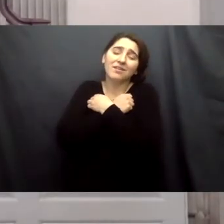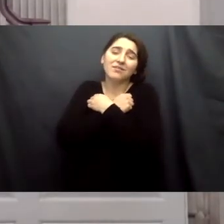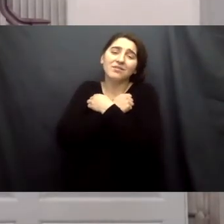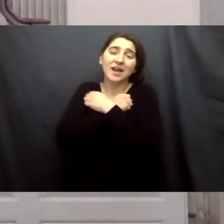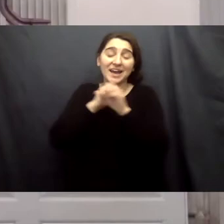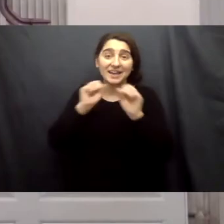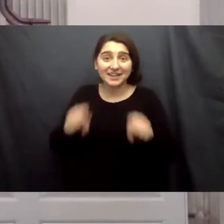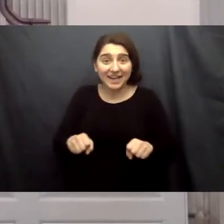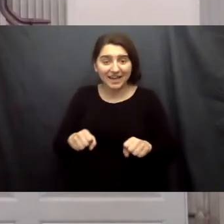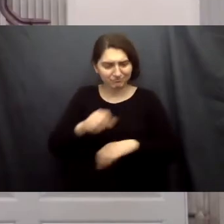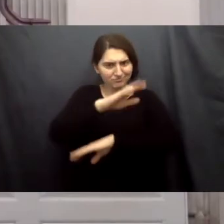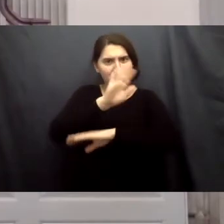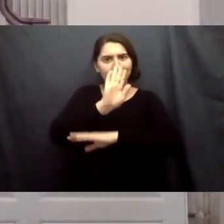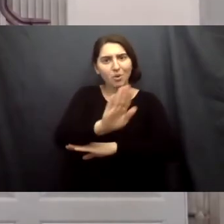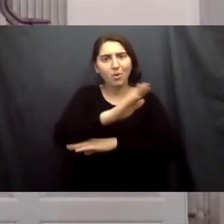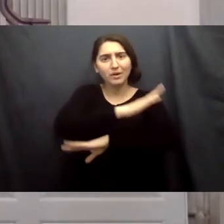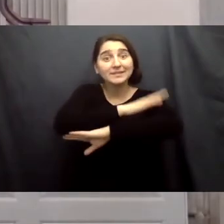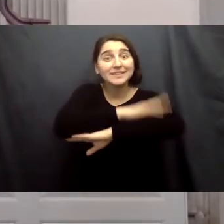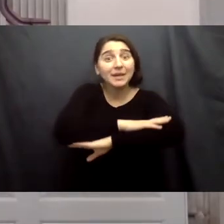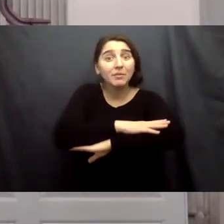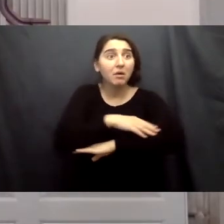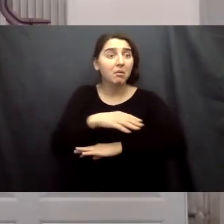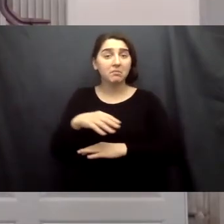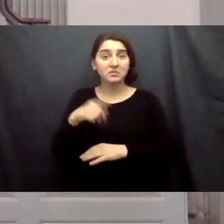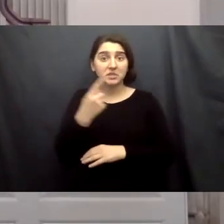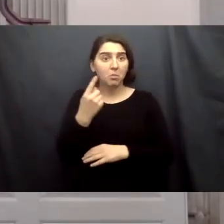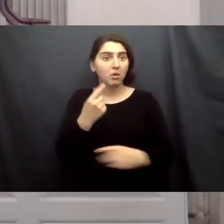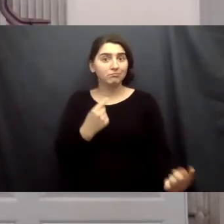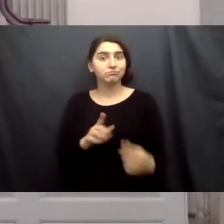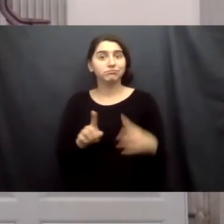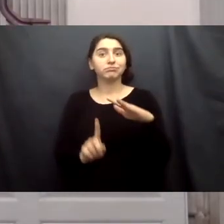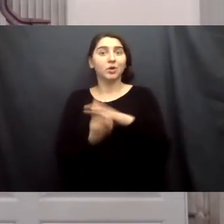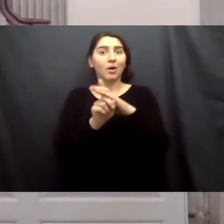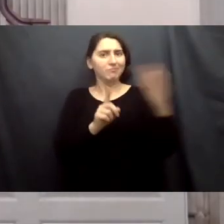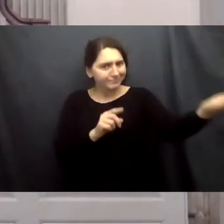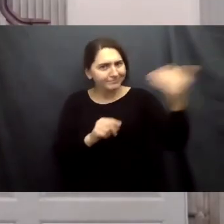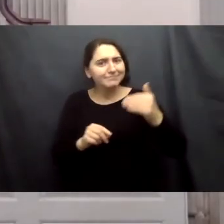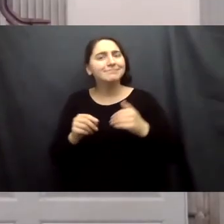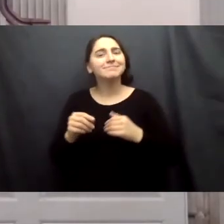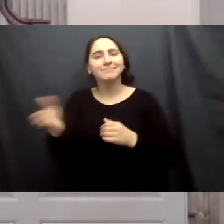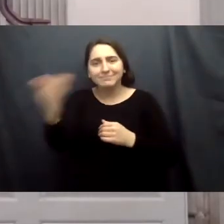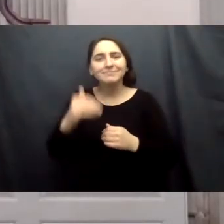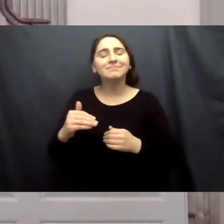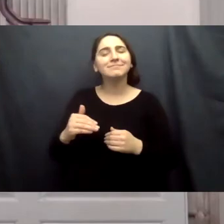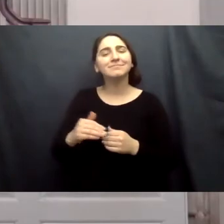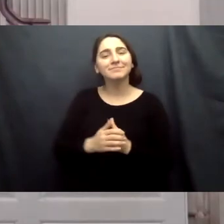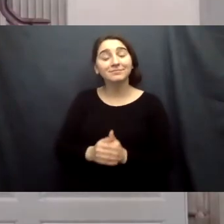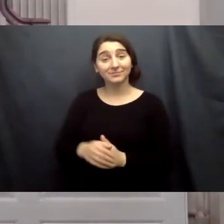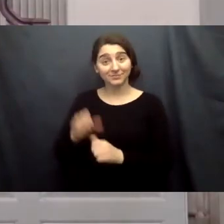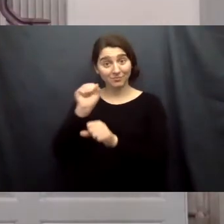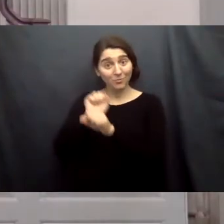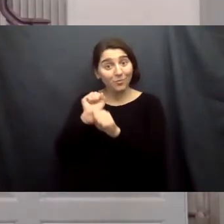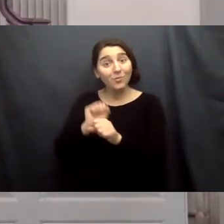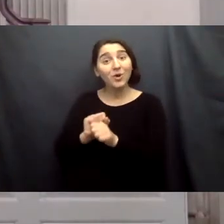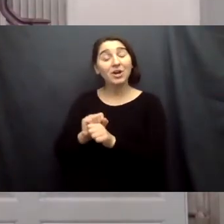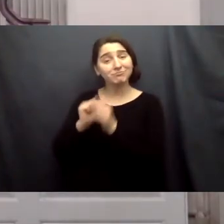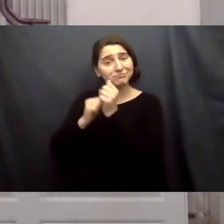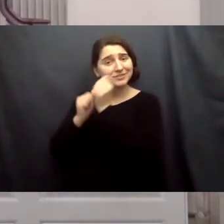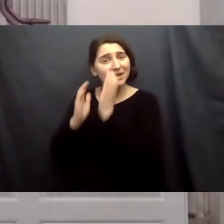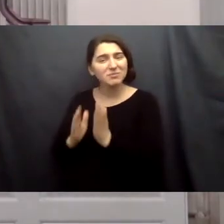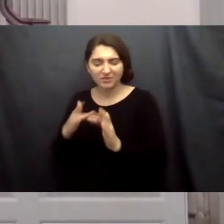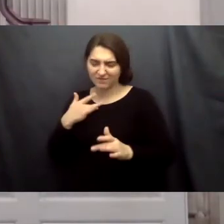love. Make room at your table for unexpected guests. And when the work